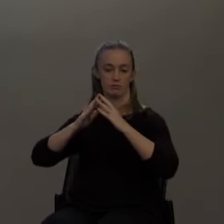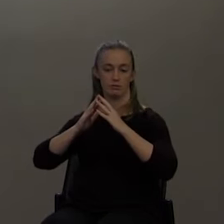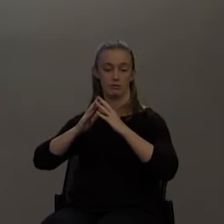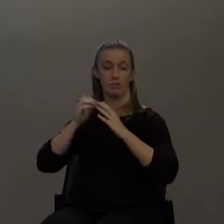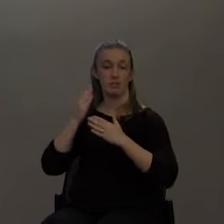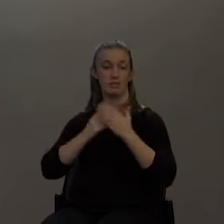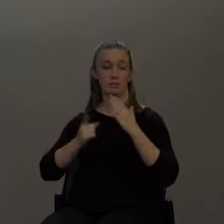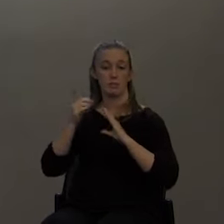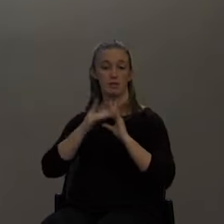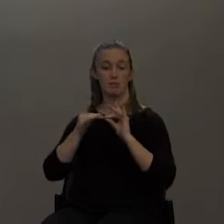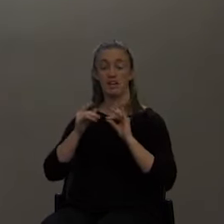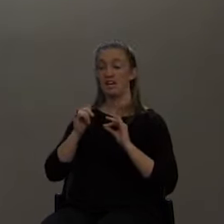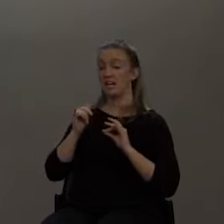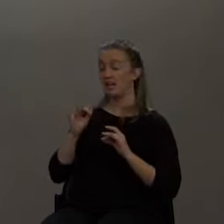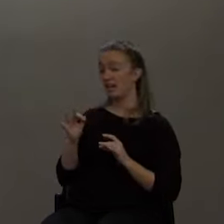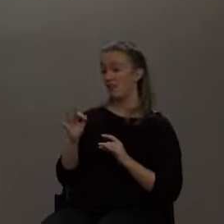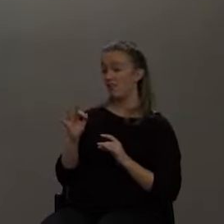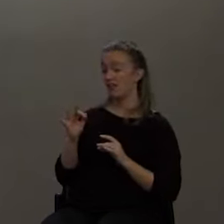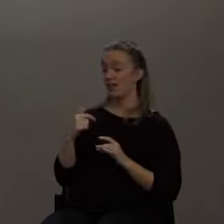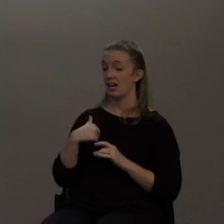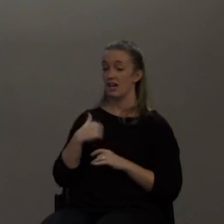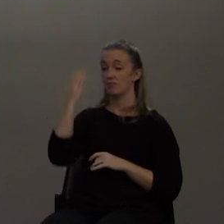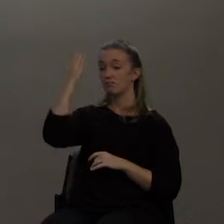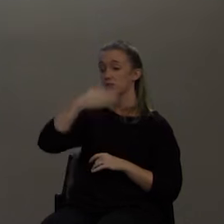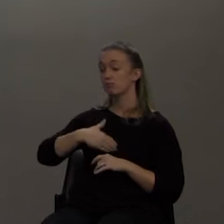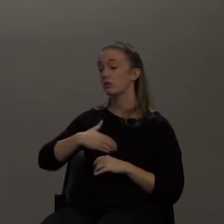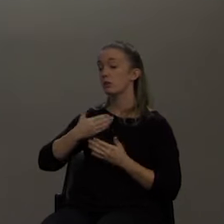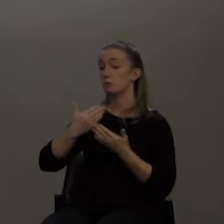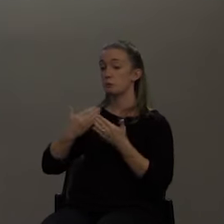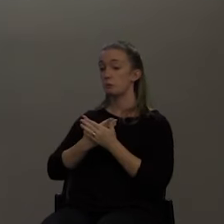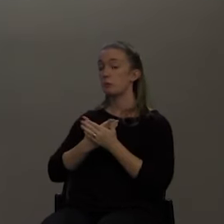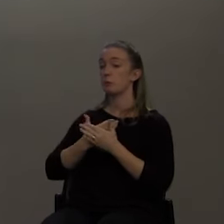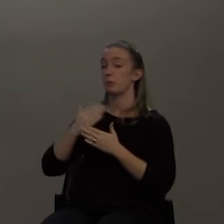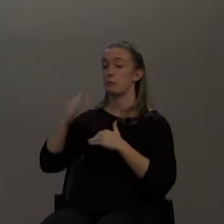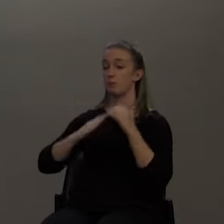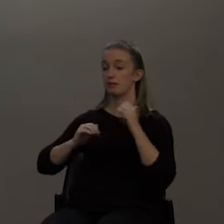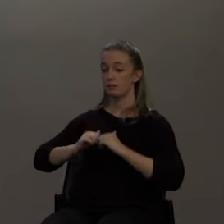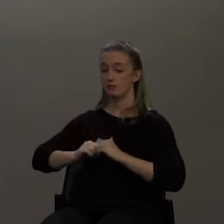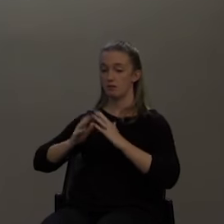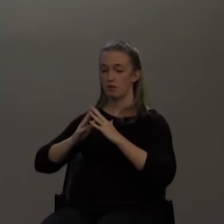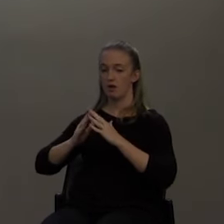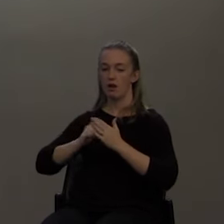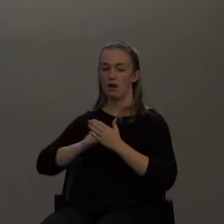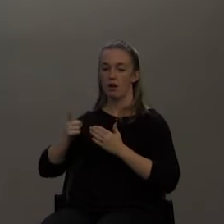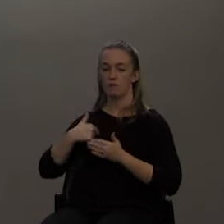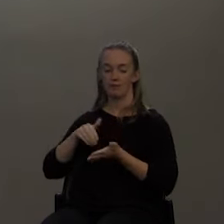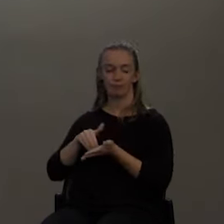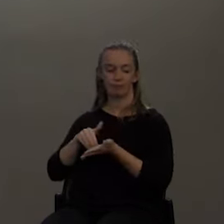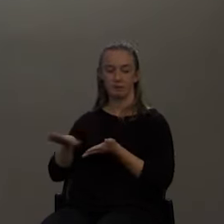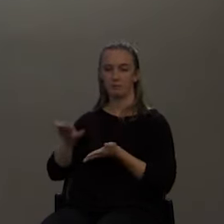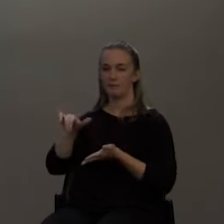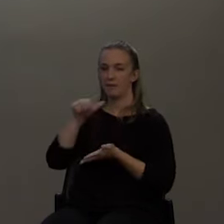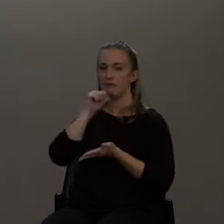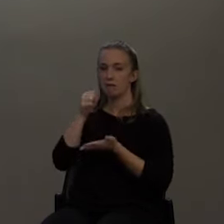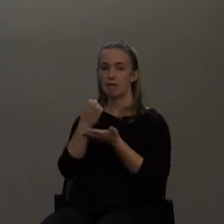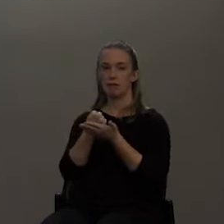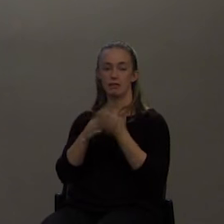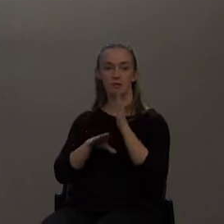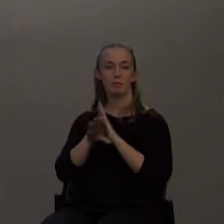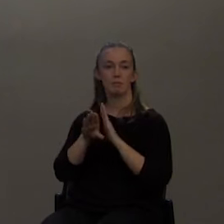a new building go up, a lot of time it doesn't get credited as successful economic development. And I think that's one of the education processes of this evening,